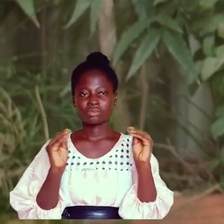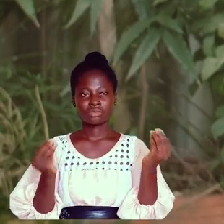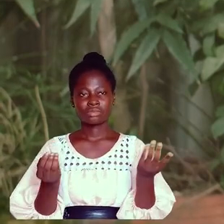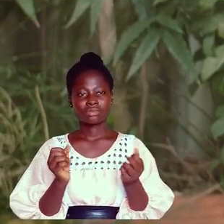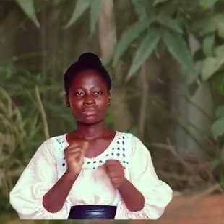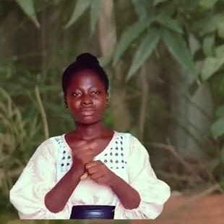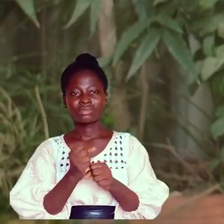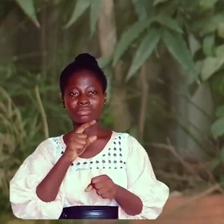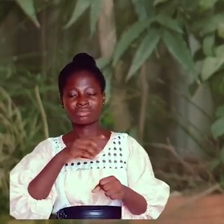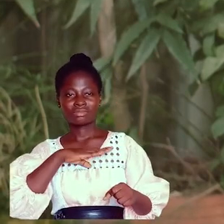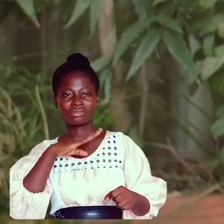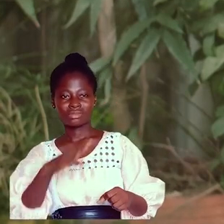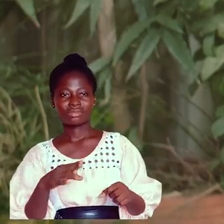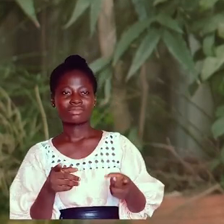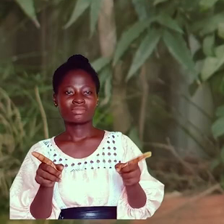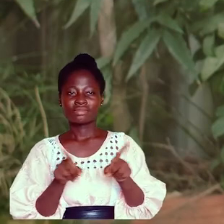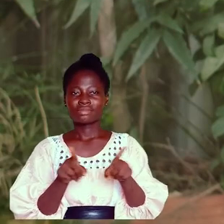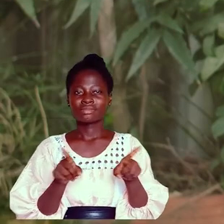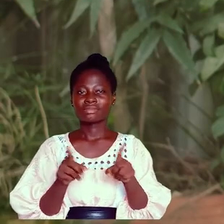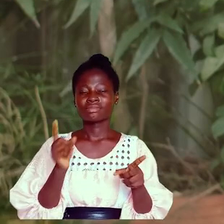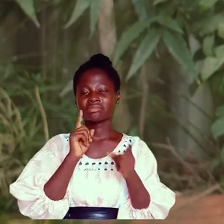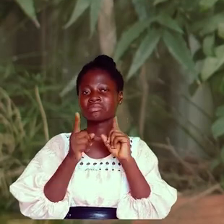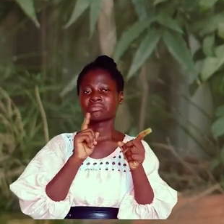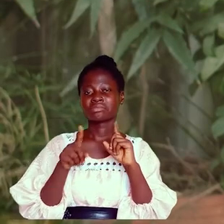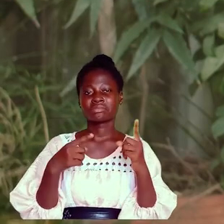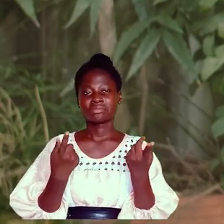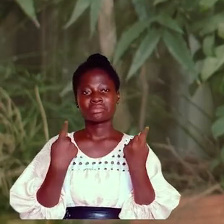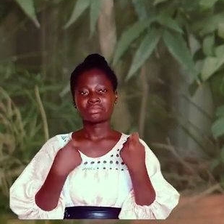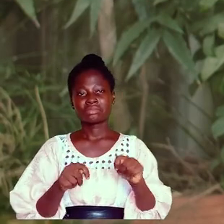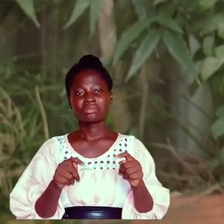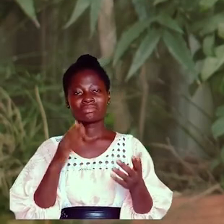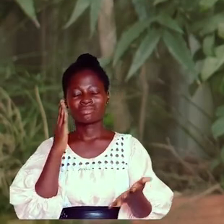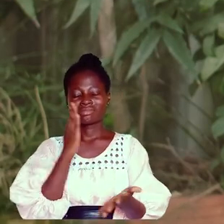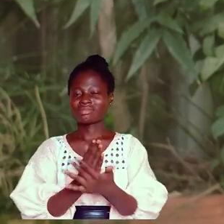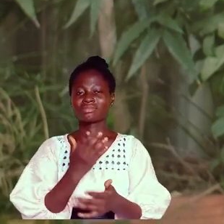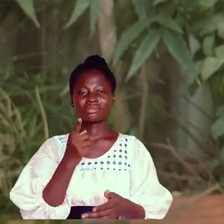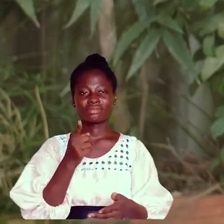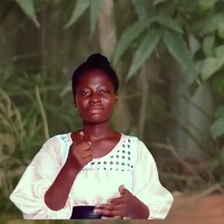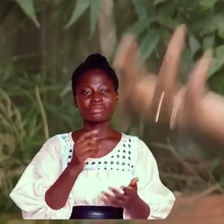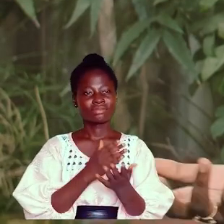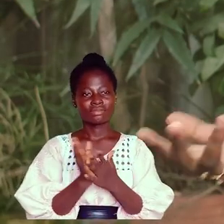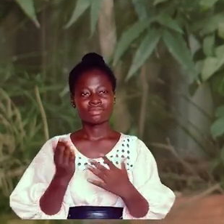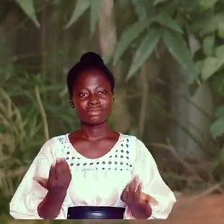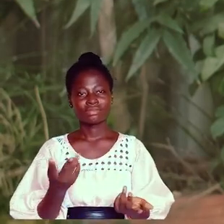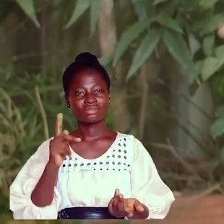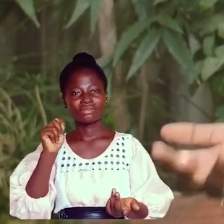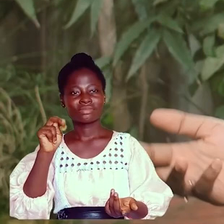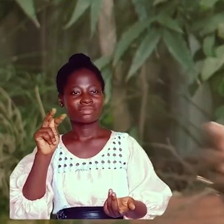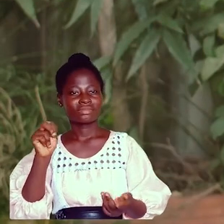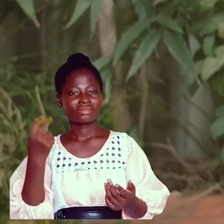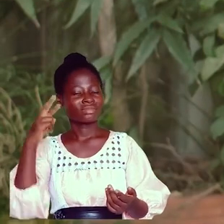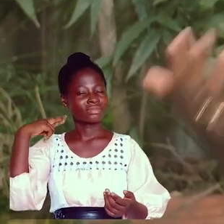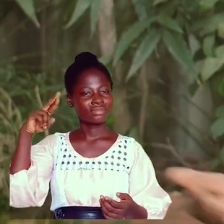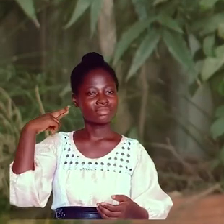like it makes you more bold enough to speak back to whoever is trying to infringe upon your rights. It can be on TV,